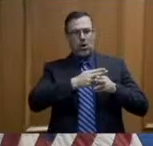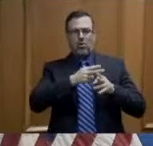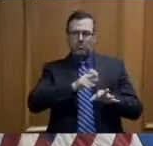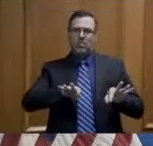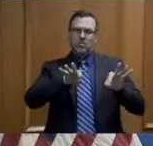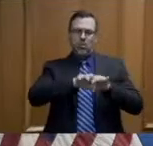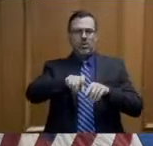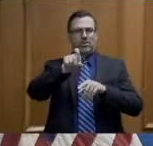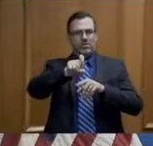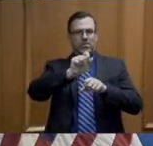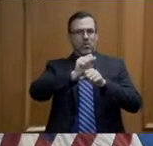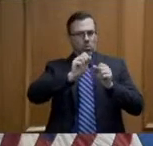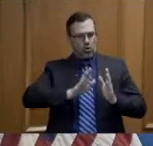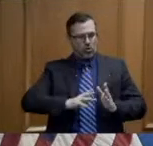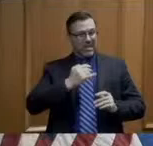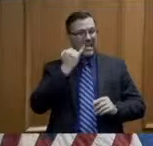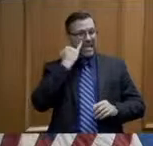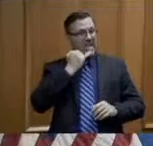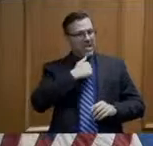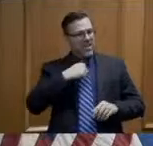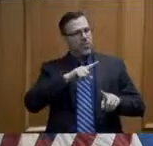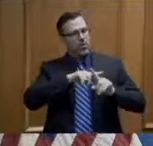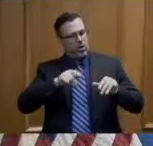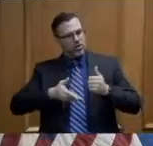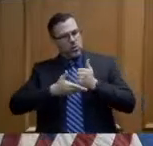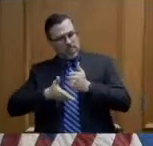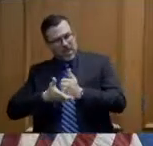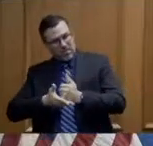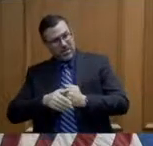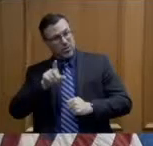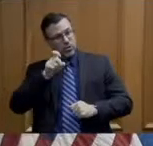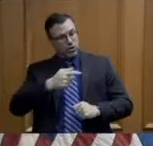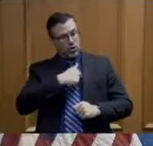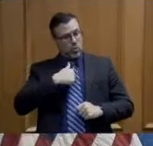we're healthy, should we be tested given that we're going out in the community?